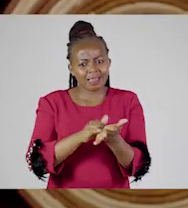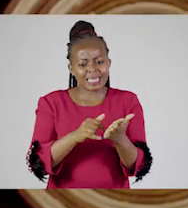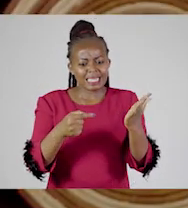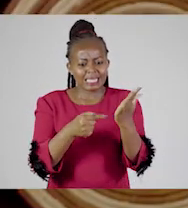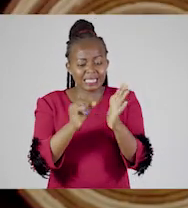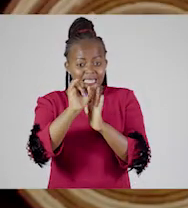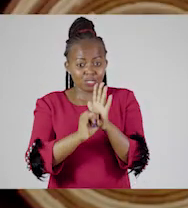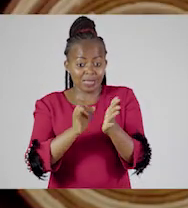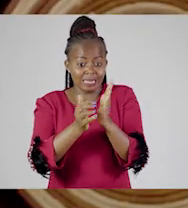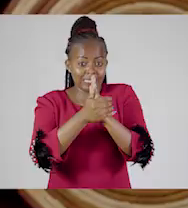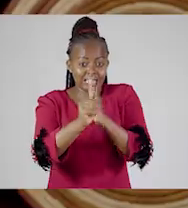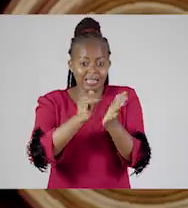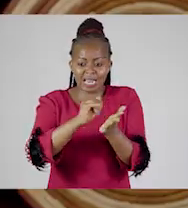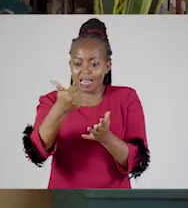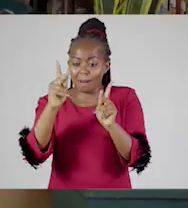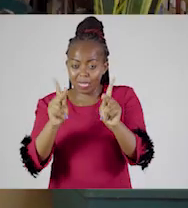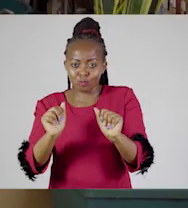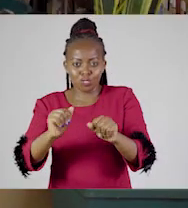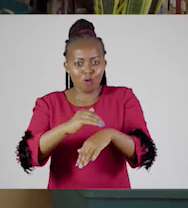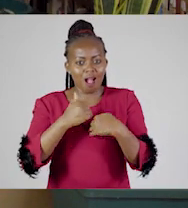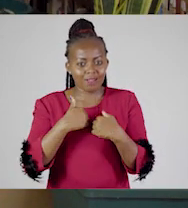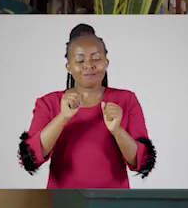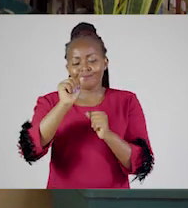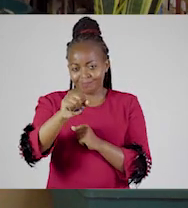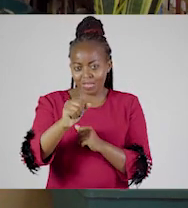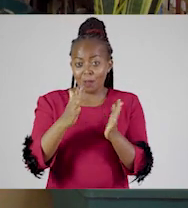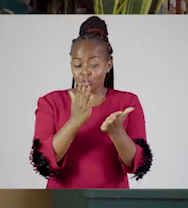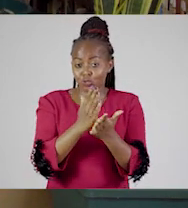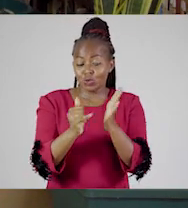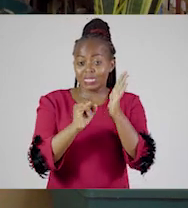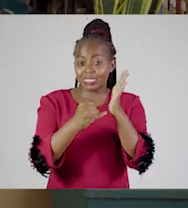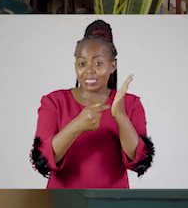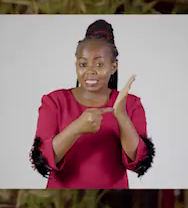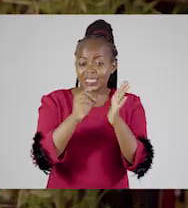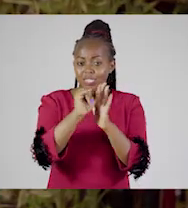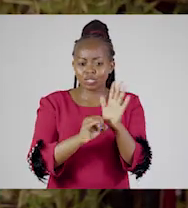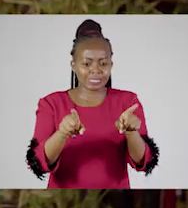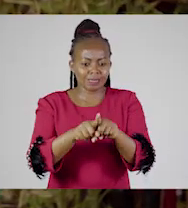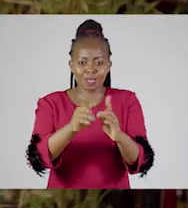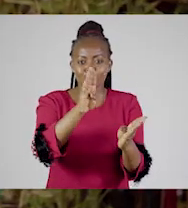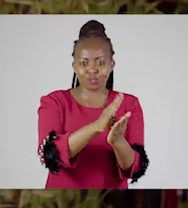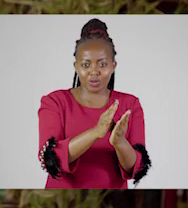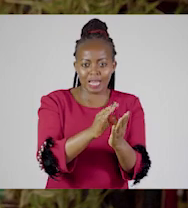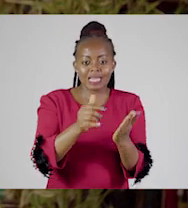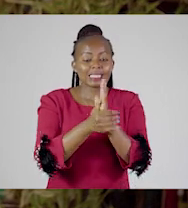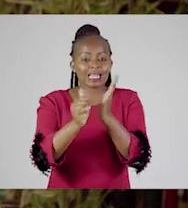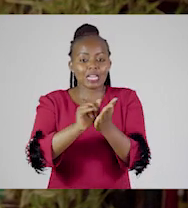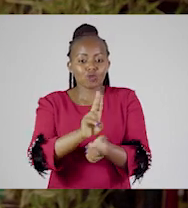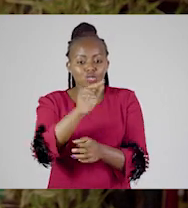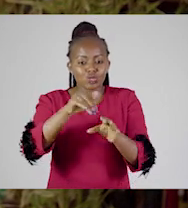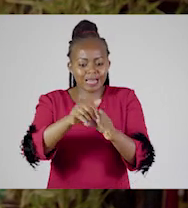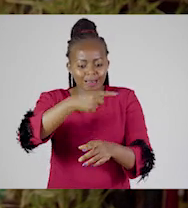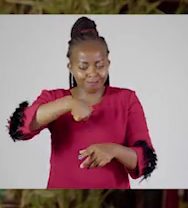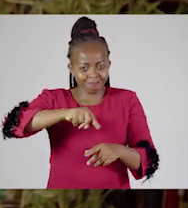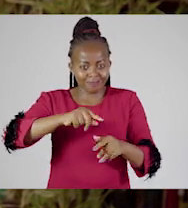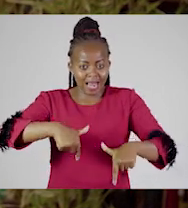a skill that anybody can perform? Absolutely. Digitization, just like archiving, is a skill that we can use within our personal homes and